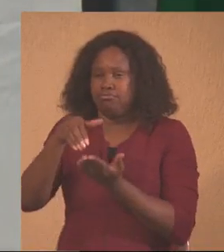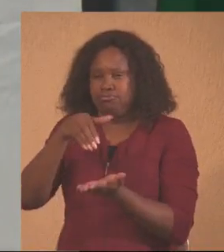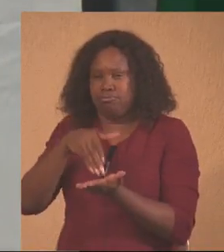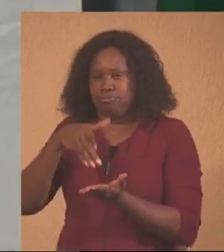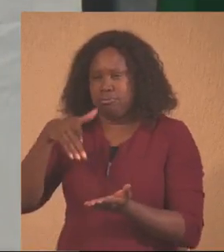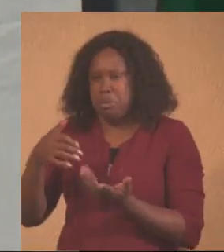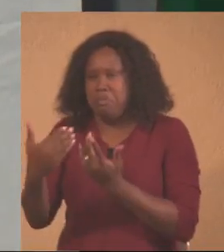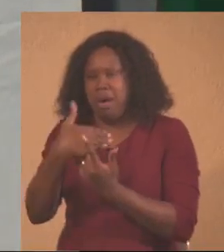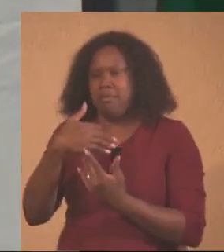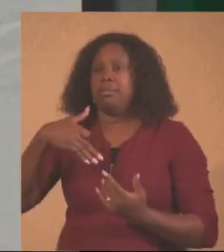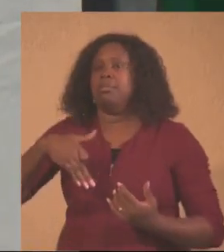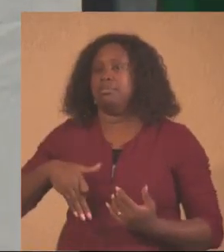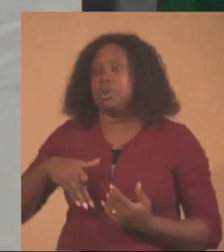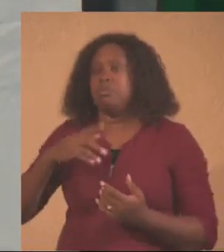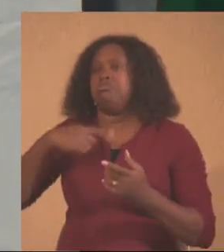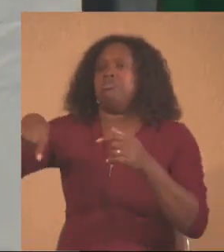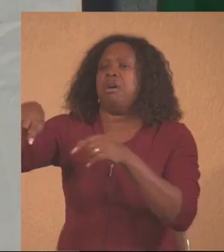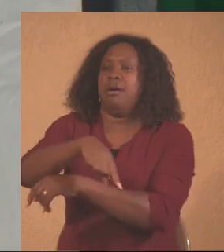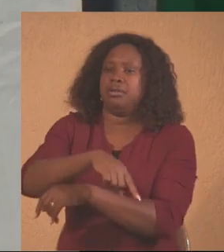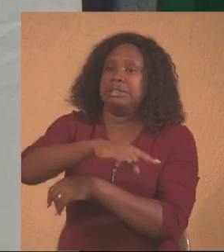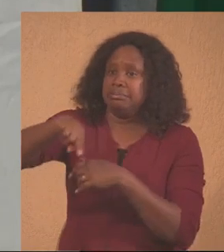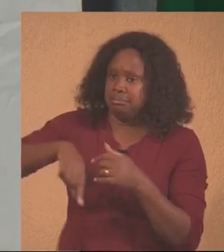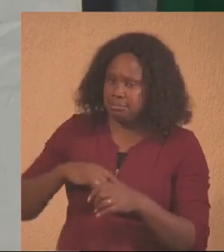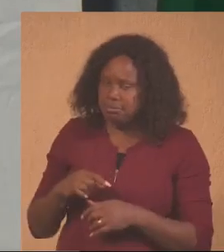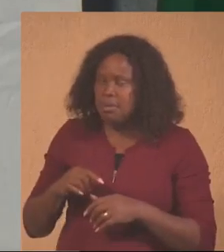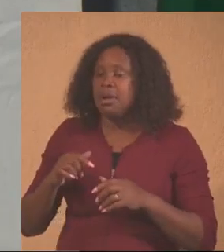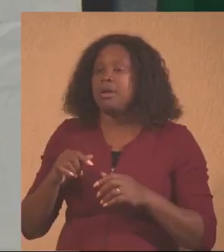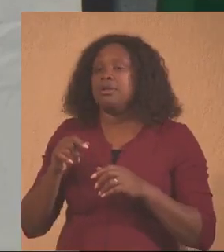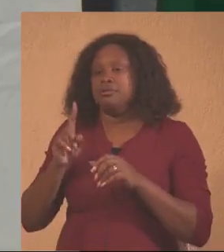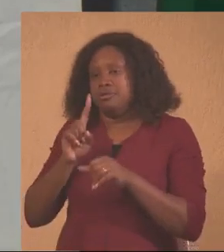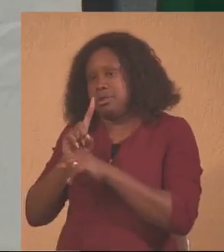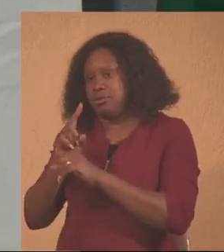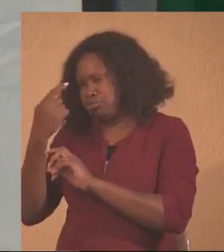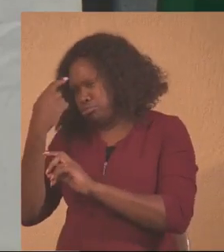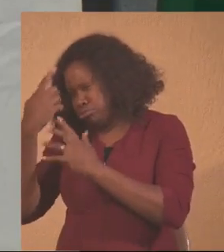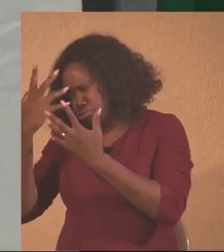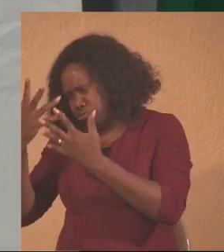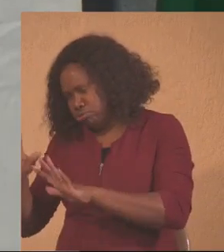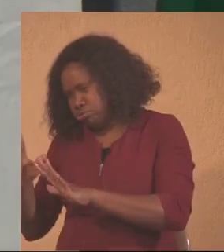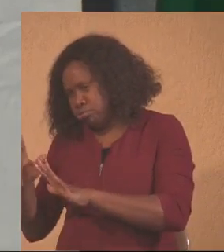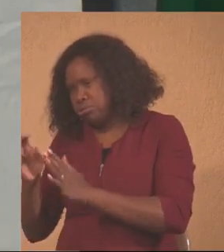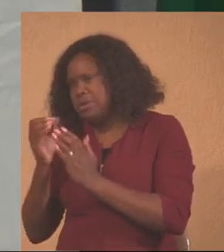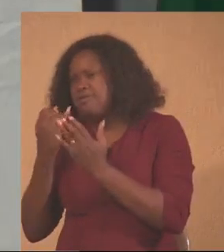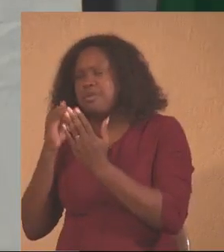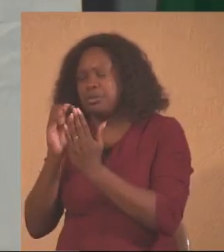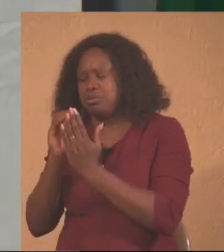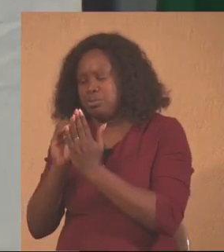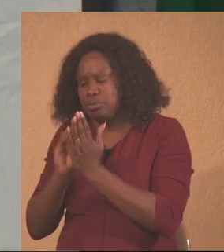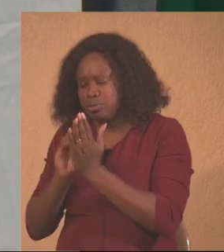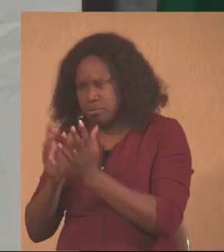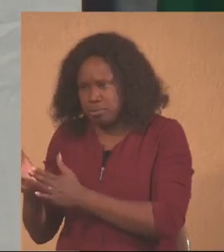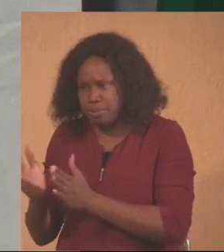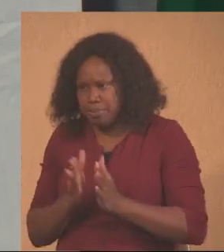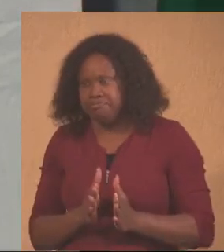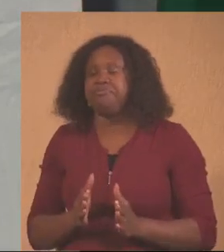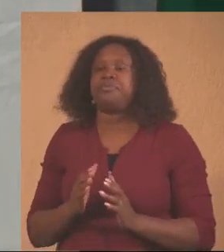of assessment that is done. So after that assessment, the next step is all the travelers arriving